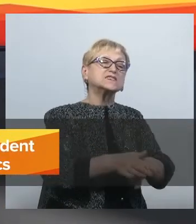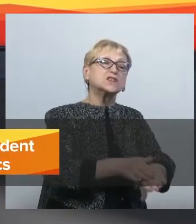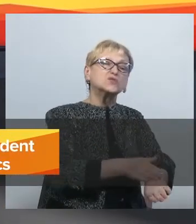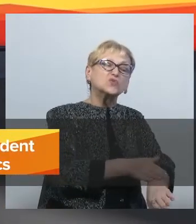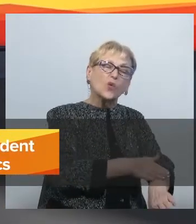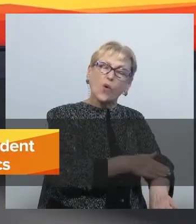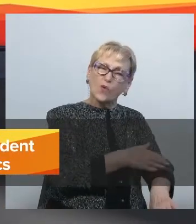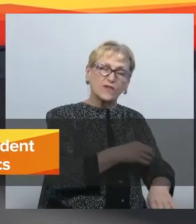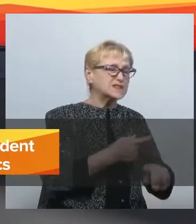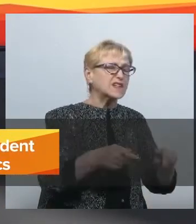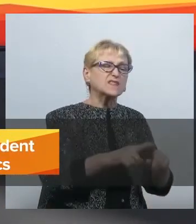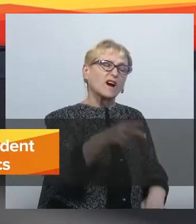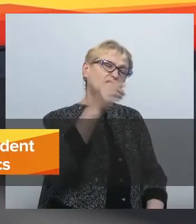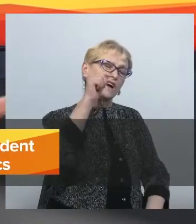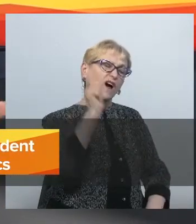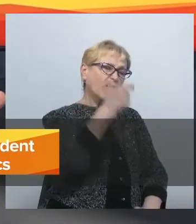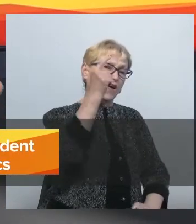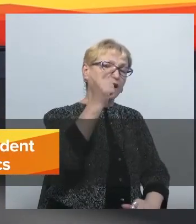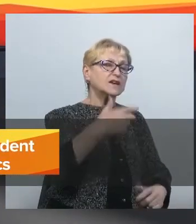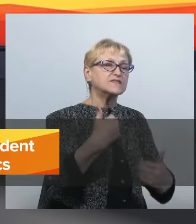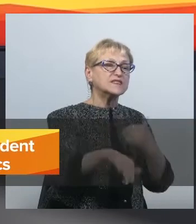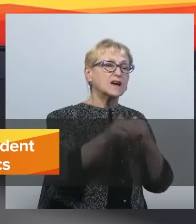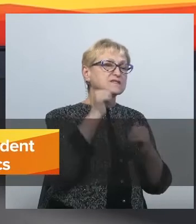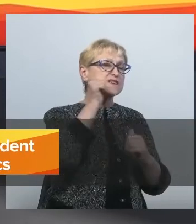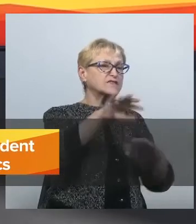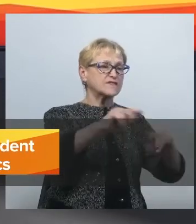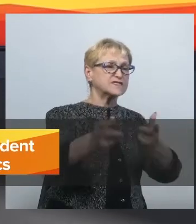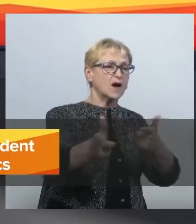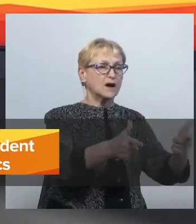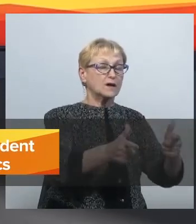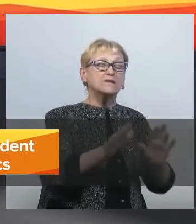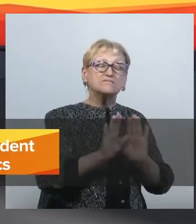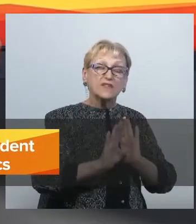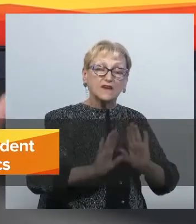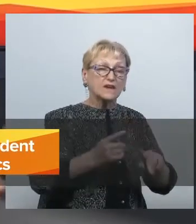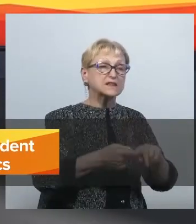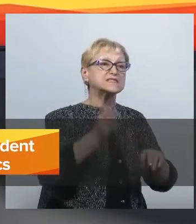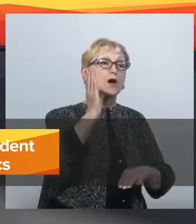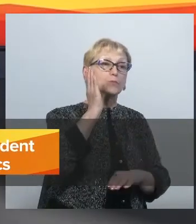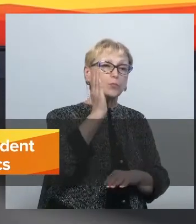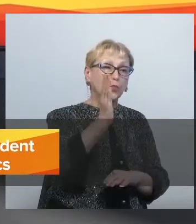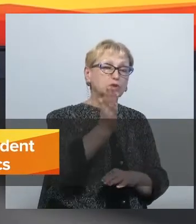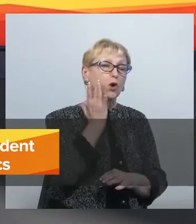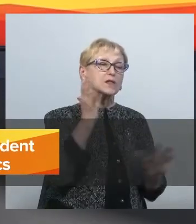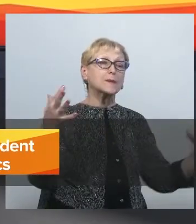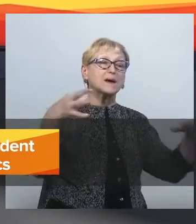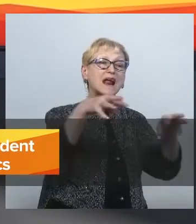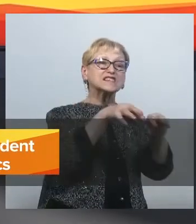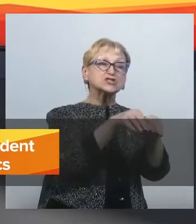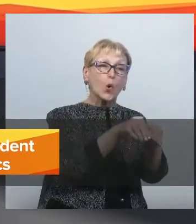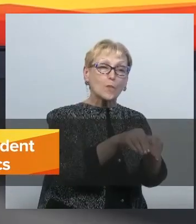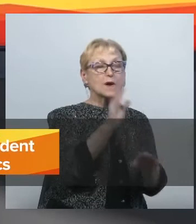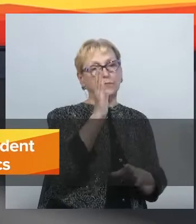But it is a long way to go. We cannot change it overnight. It will happen when we will do